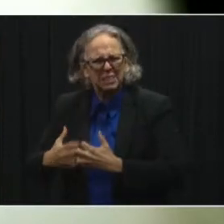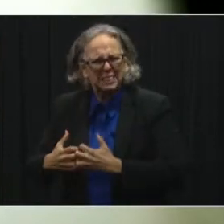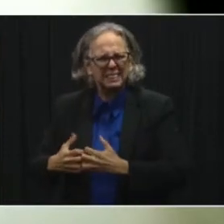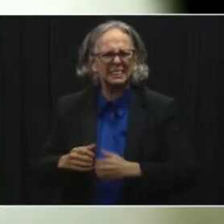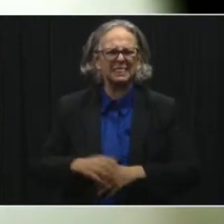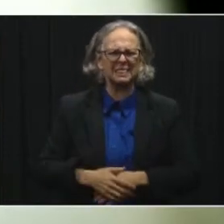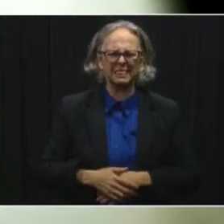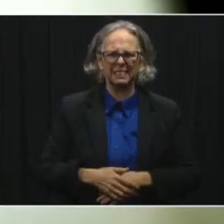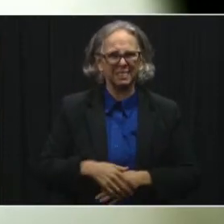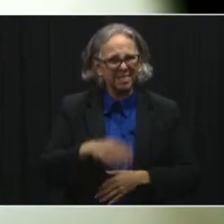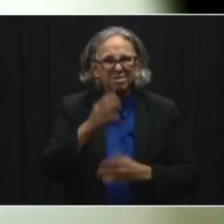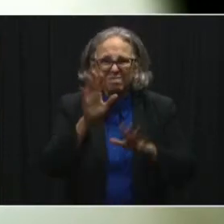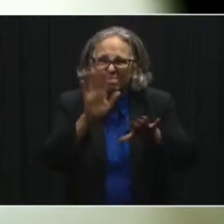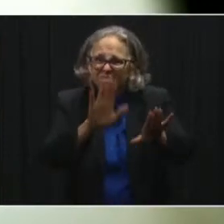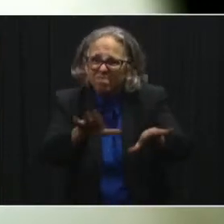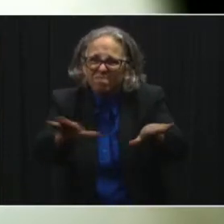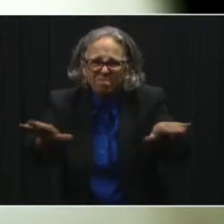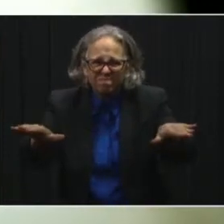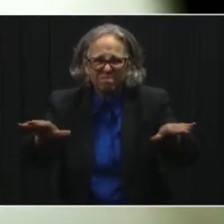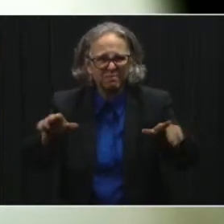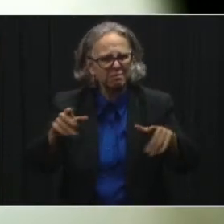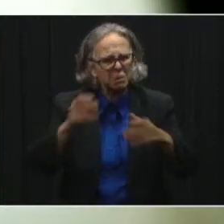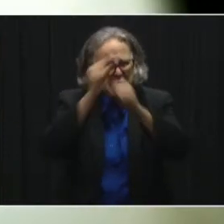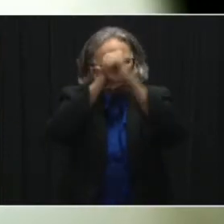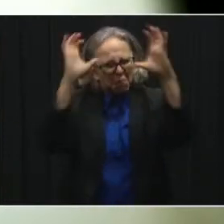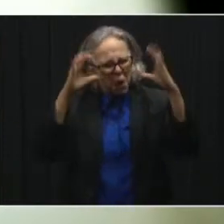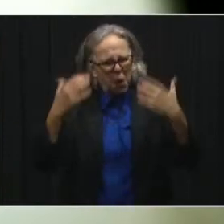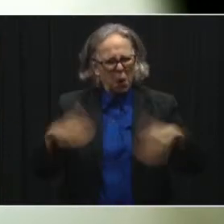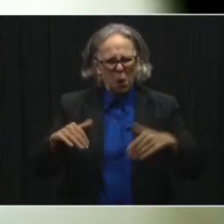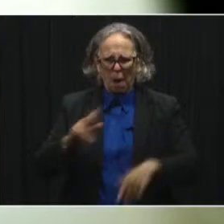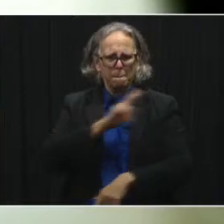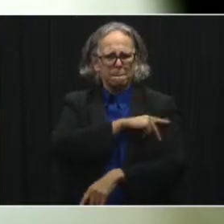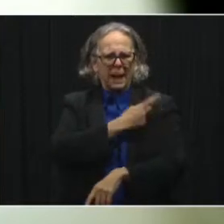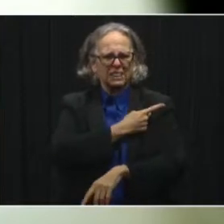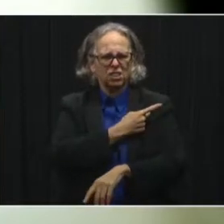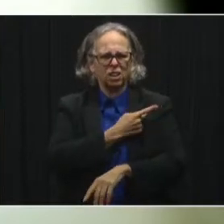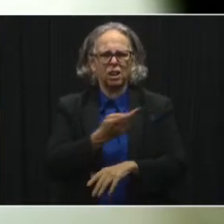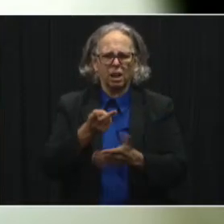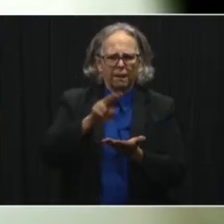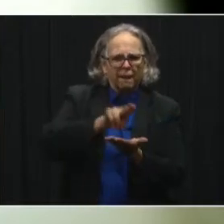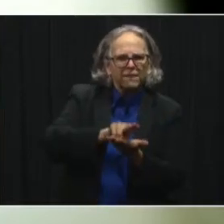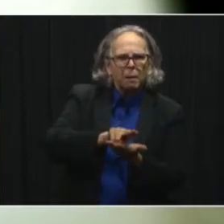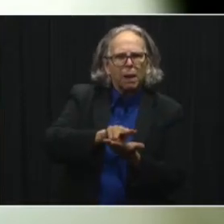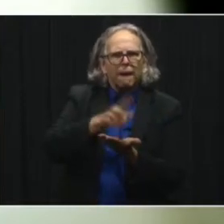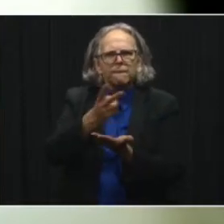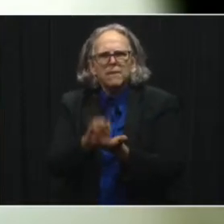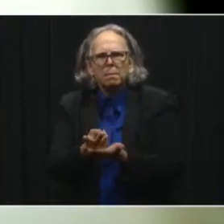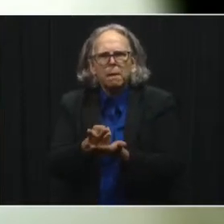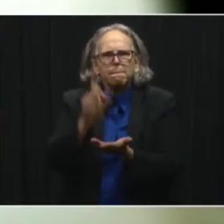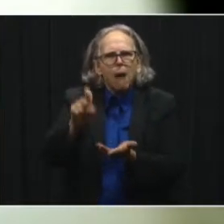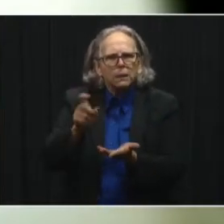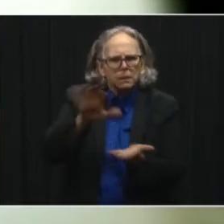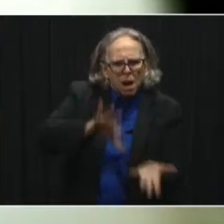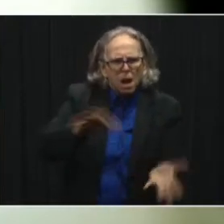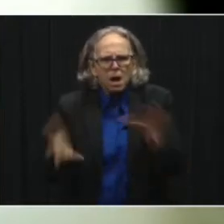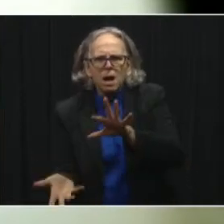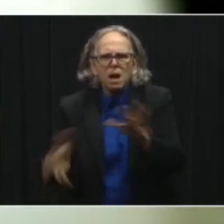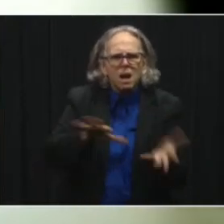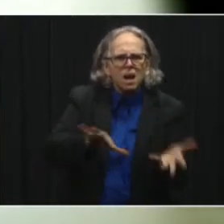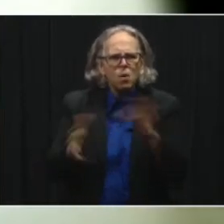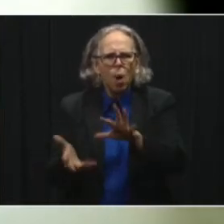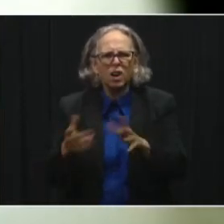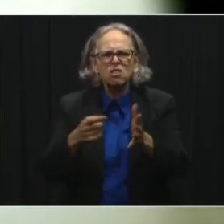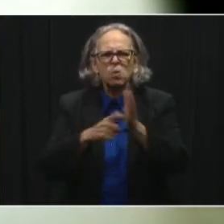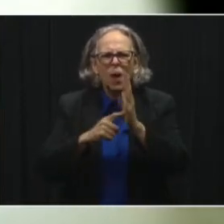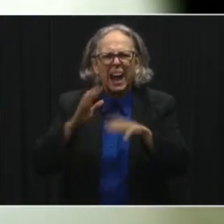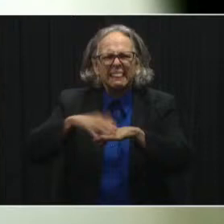a patient and we flip them from their back to their belly. That simple turn requires at least 5 specially trained